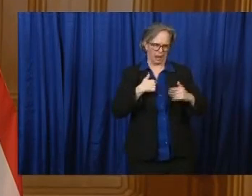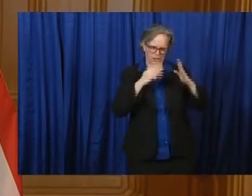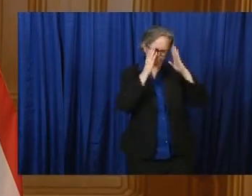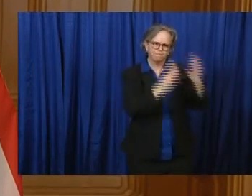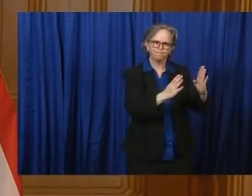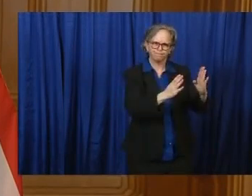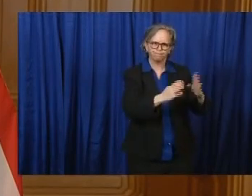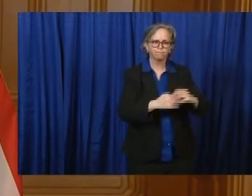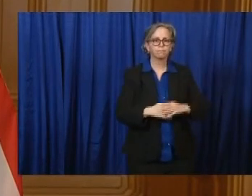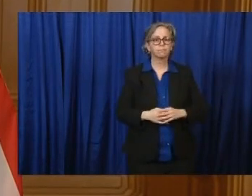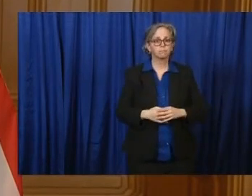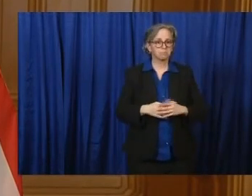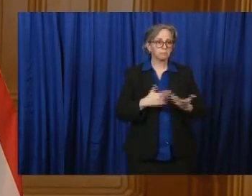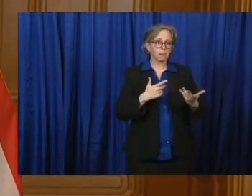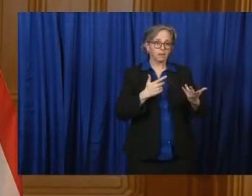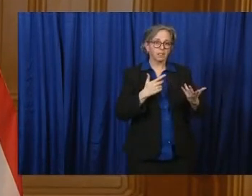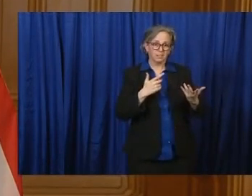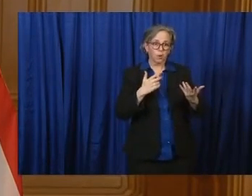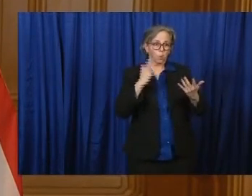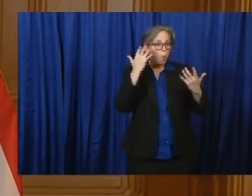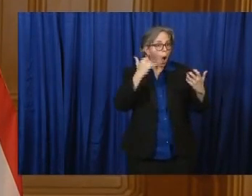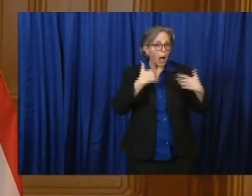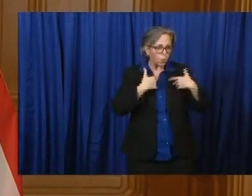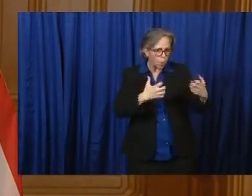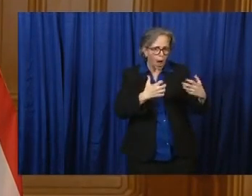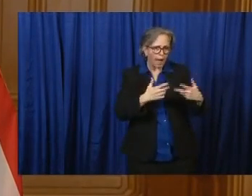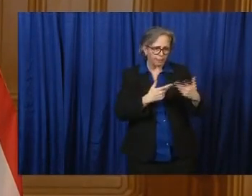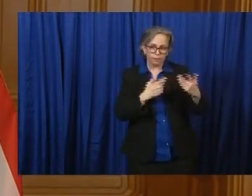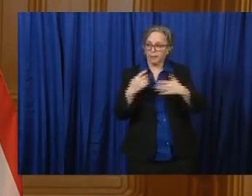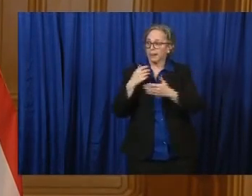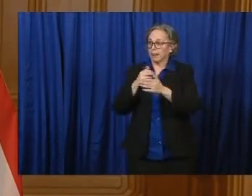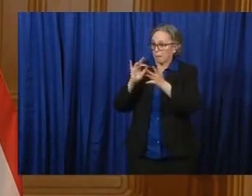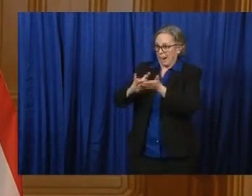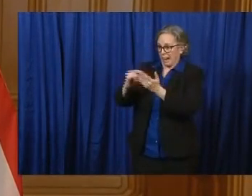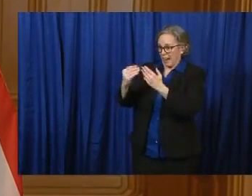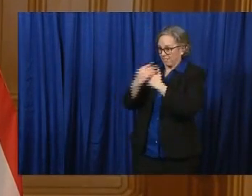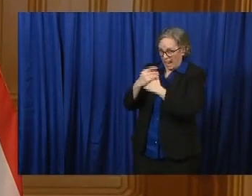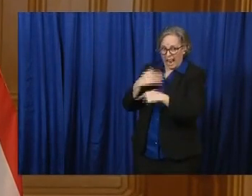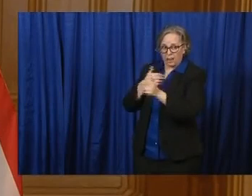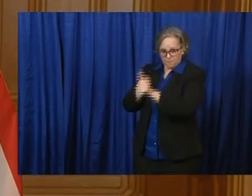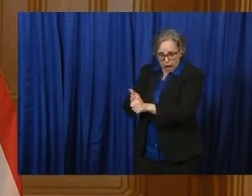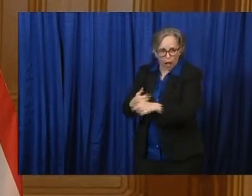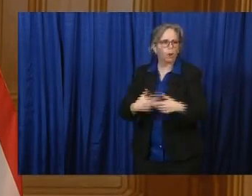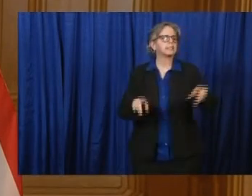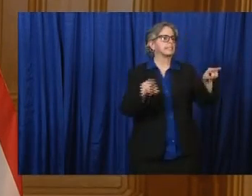need help as well, and counsel and advice with the business decisions.